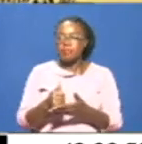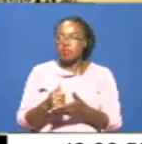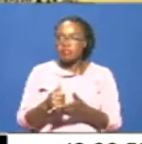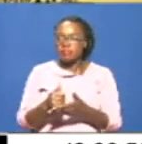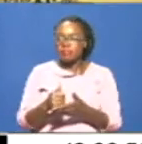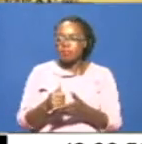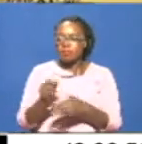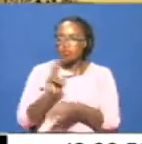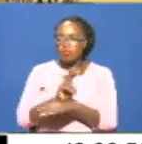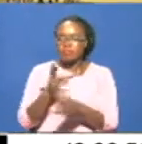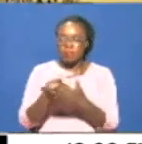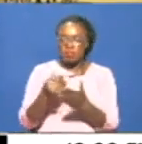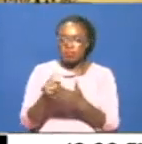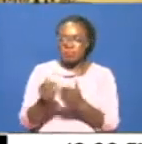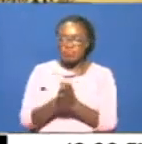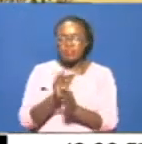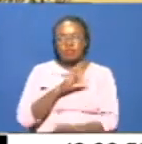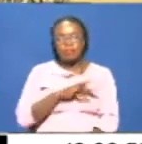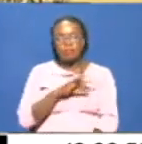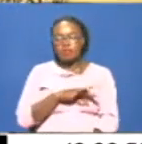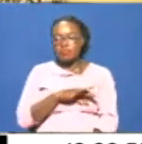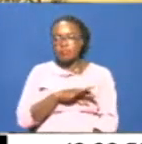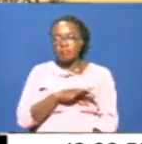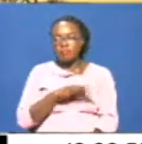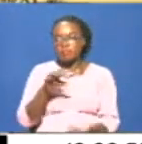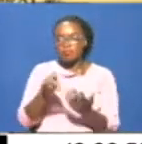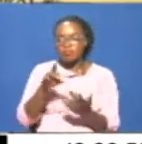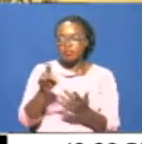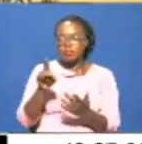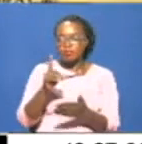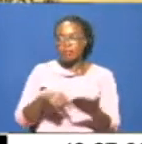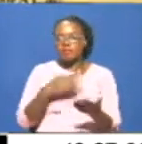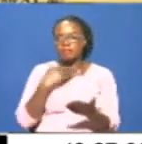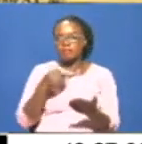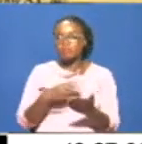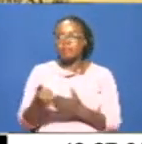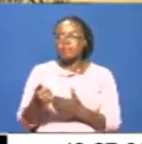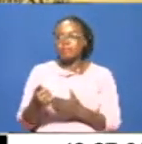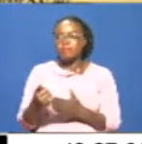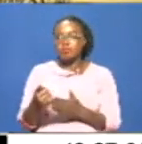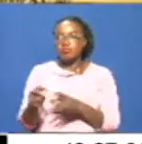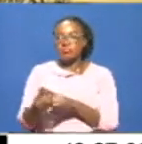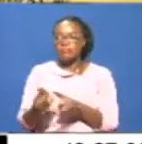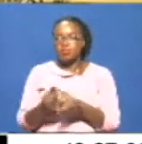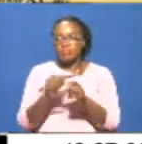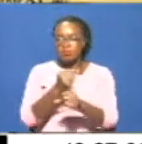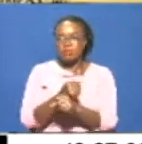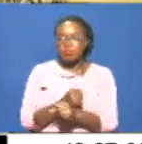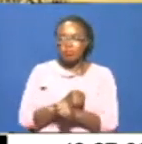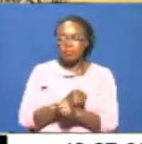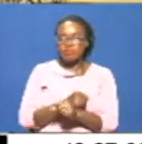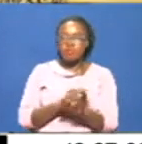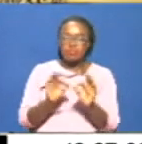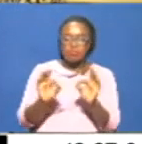value for money, and the beneficiary has a choice of what they want to purchase, It also safeguards the dignity of